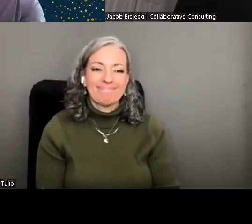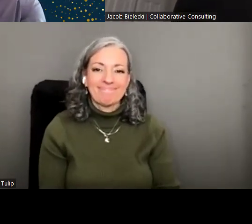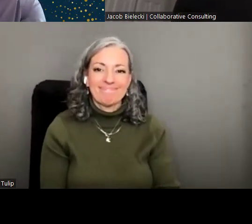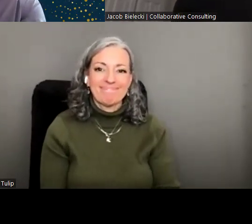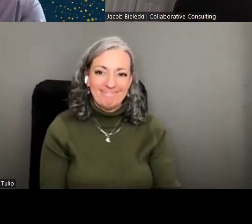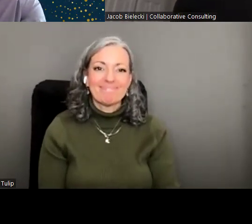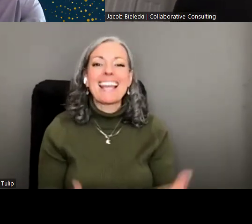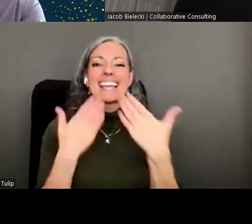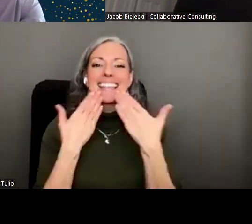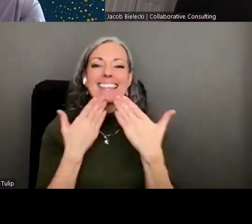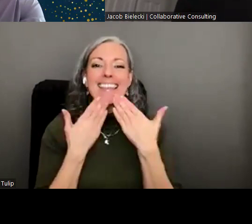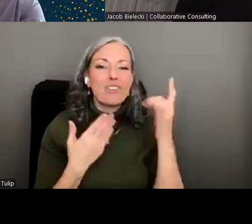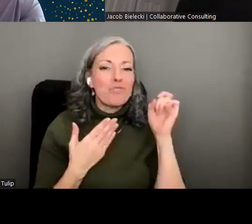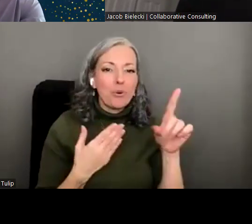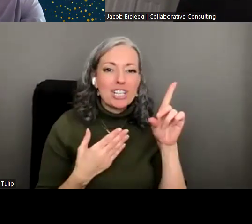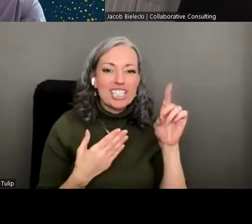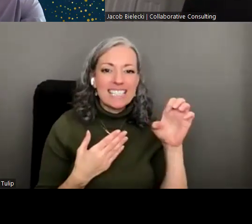Thank you for that Thank question, you. Debbie.